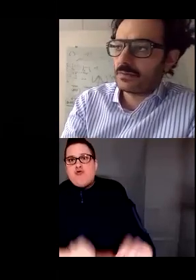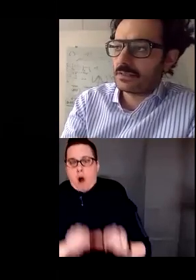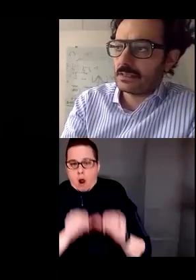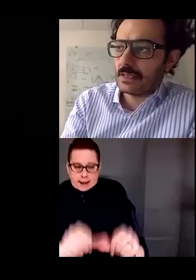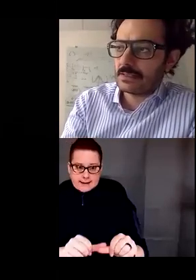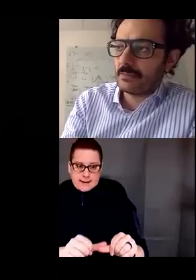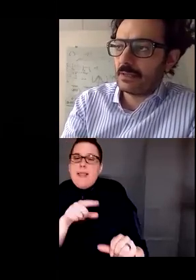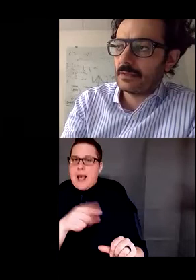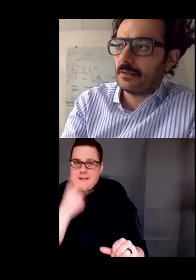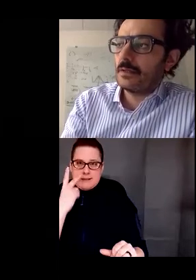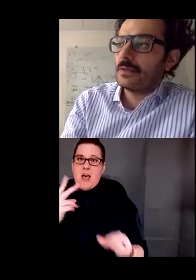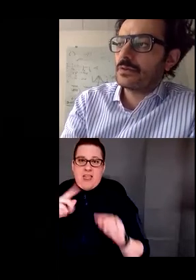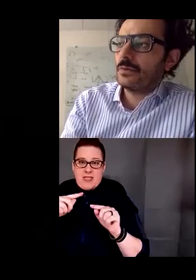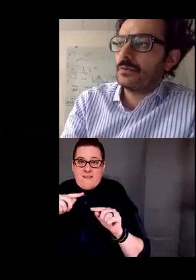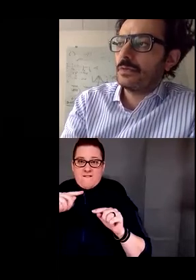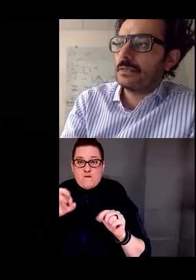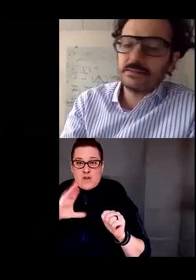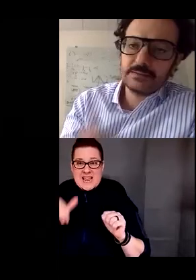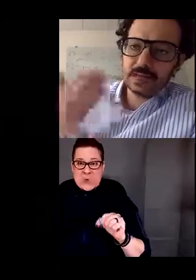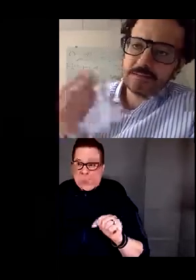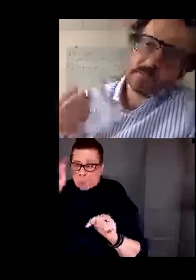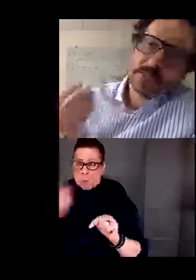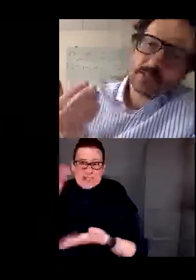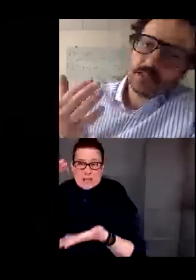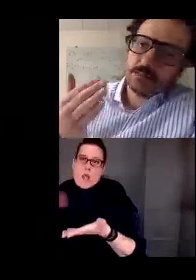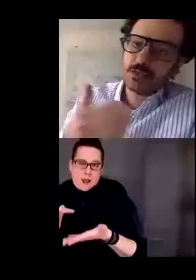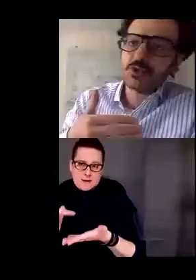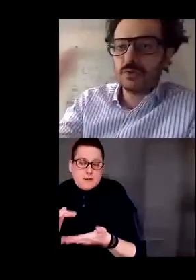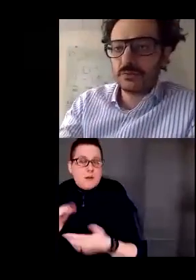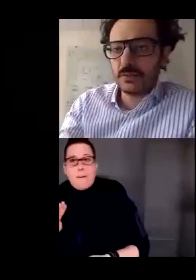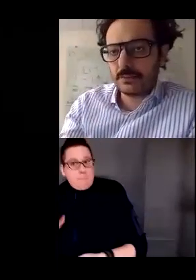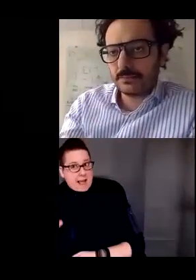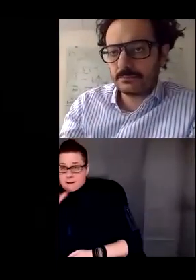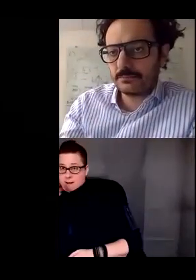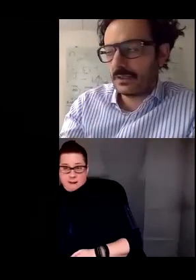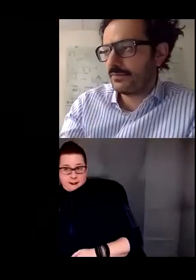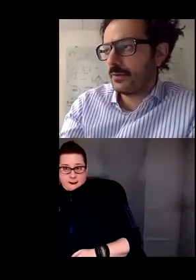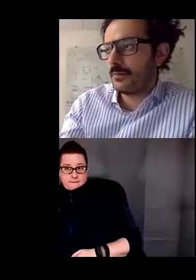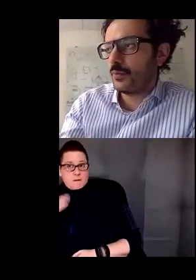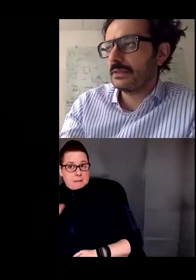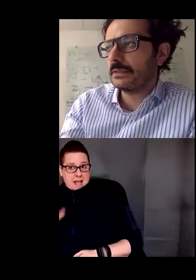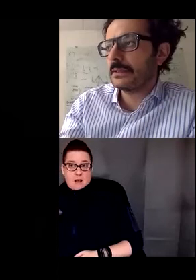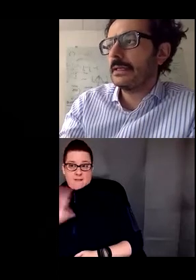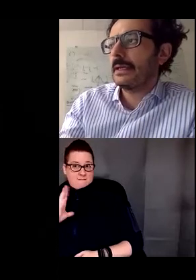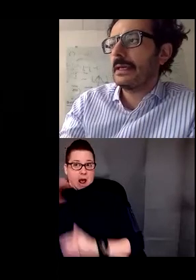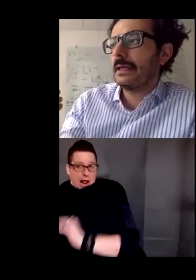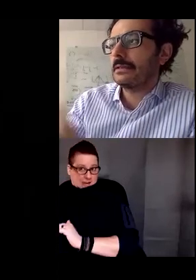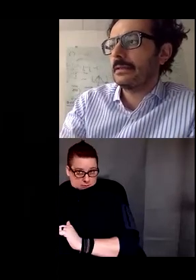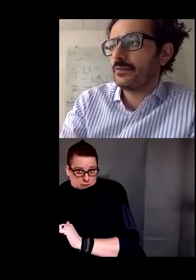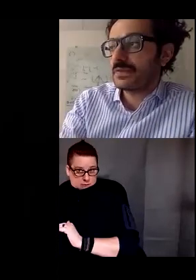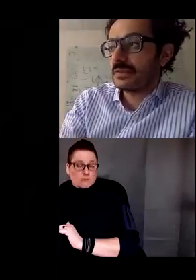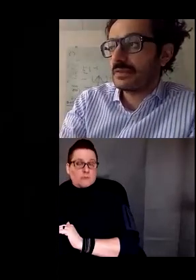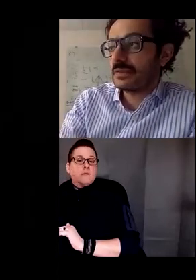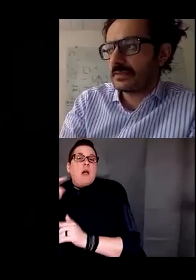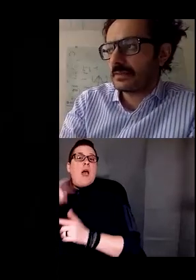of frequency in that same area. So they didn't have it at baseline. It showed at follow-up 1 year, and